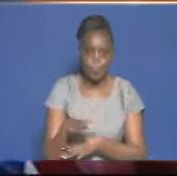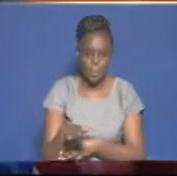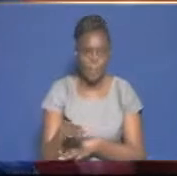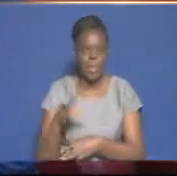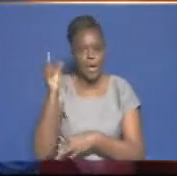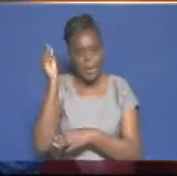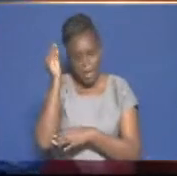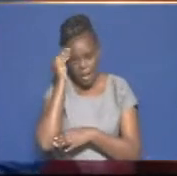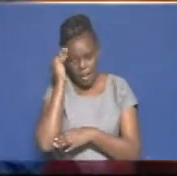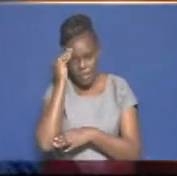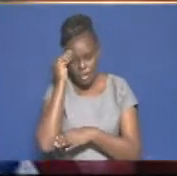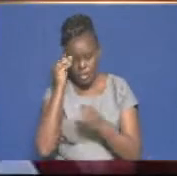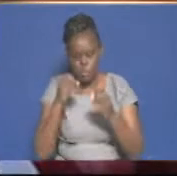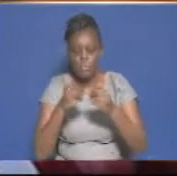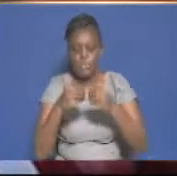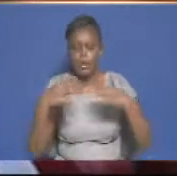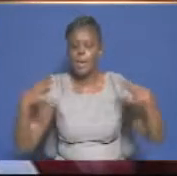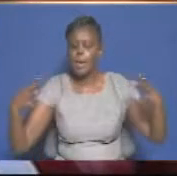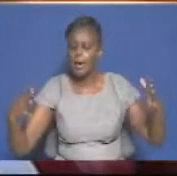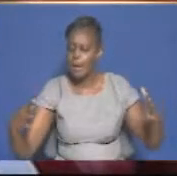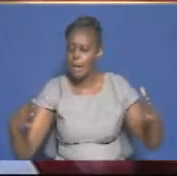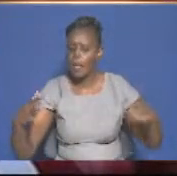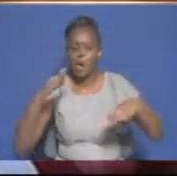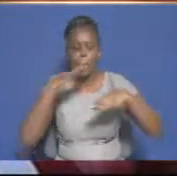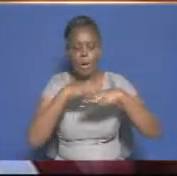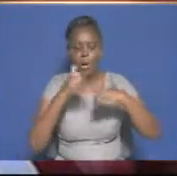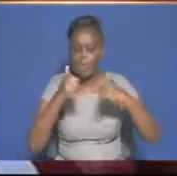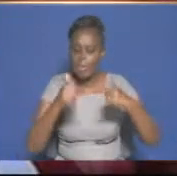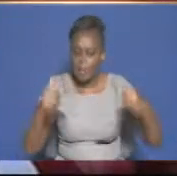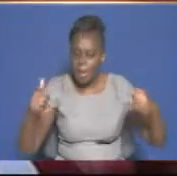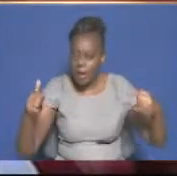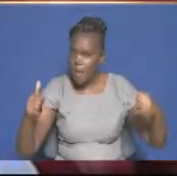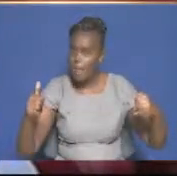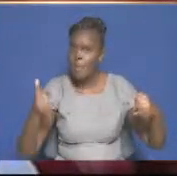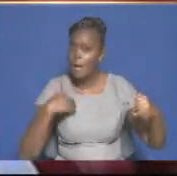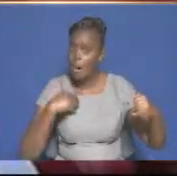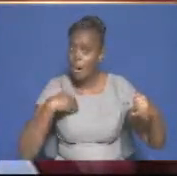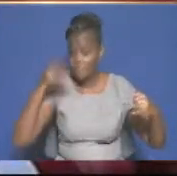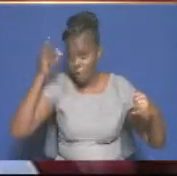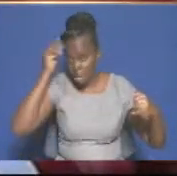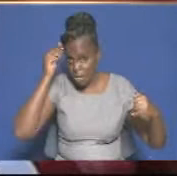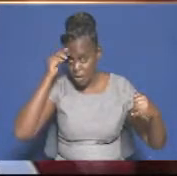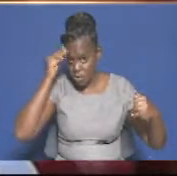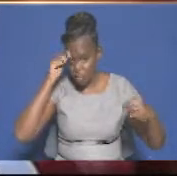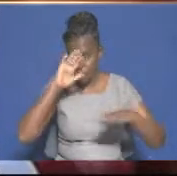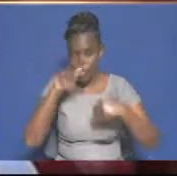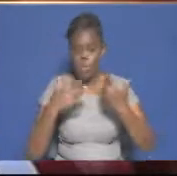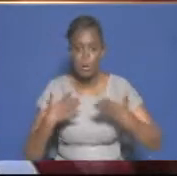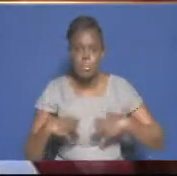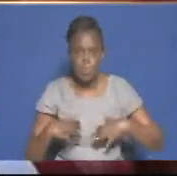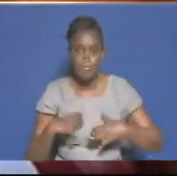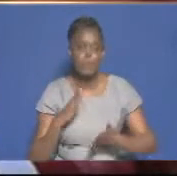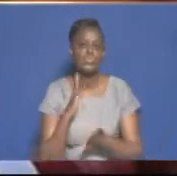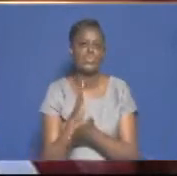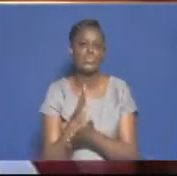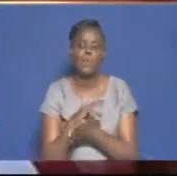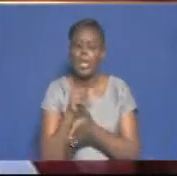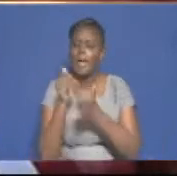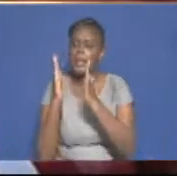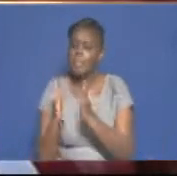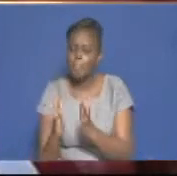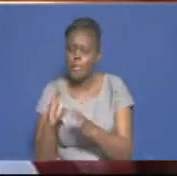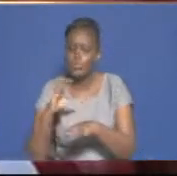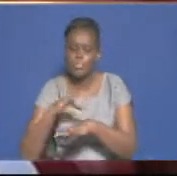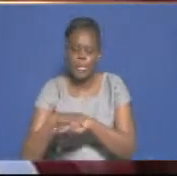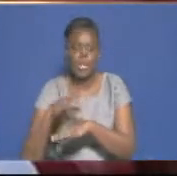been expanded. There's online for studies for everyone. And indeed, anybody can get the